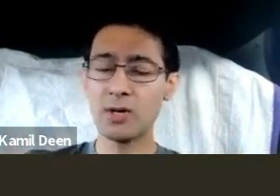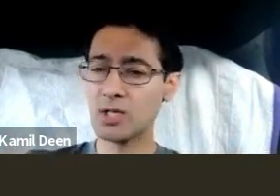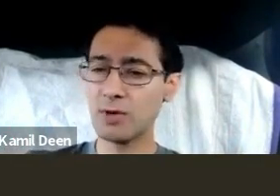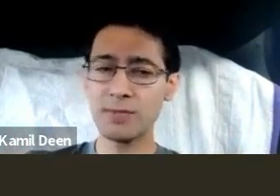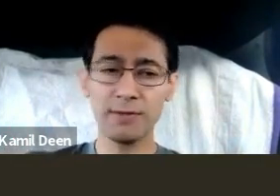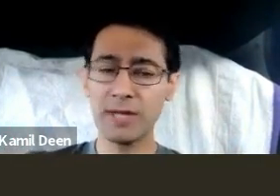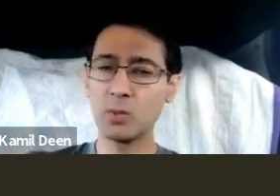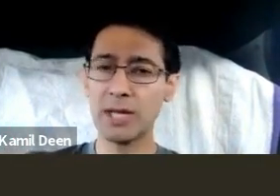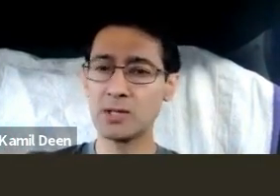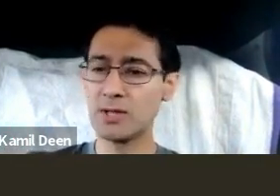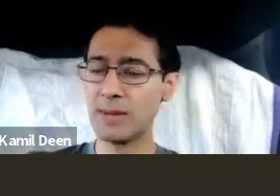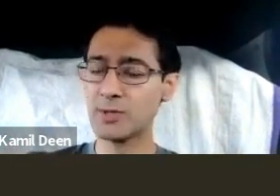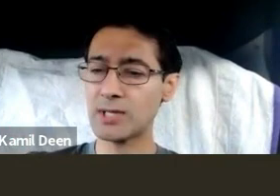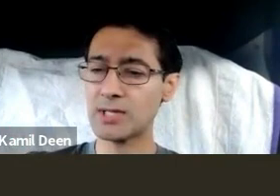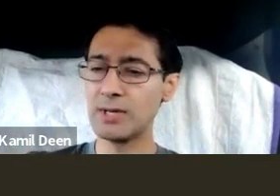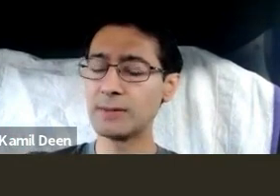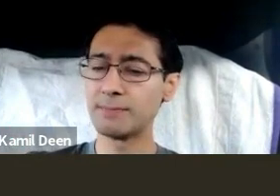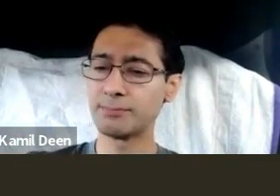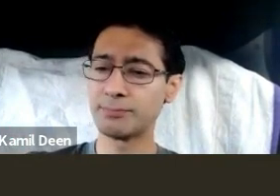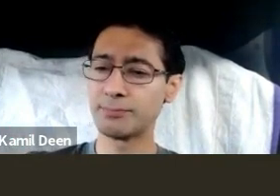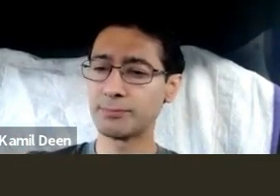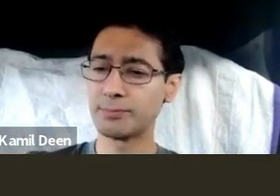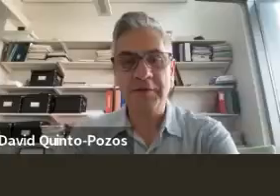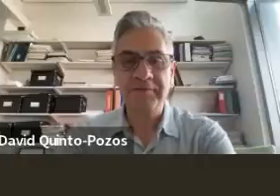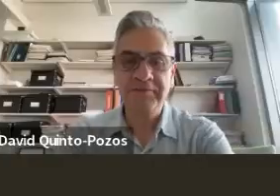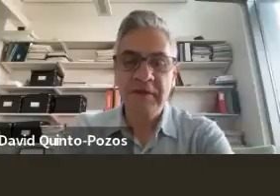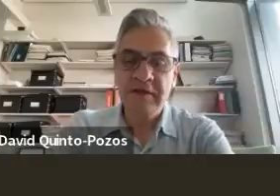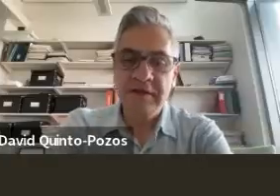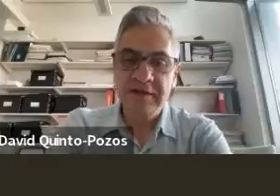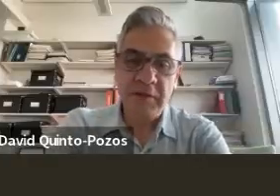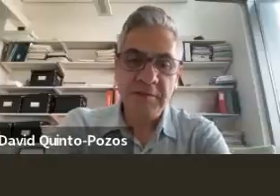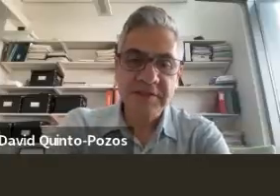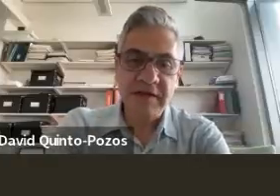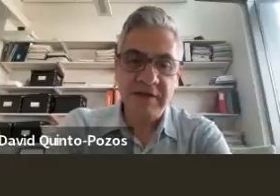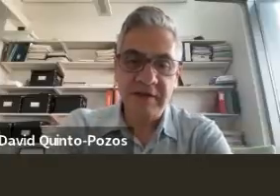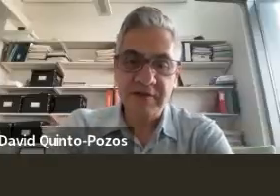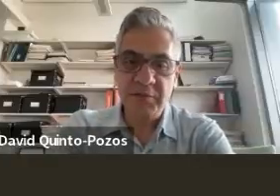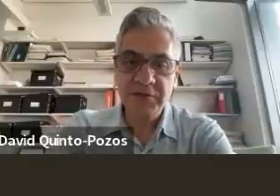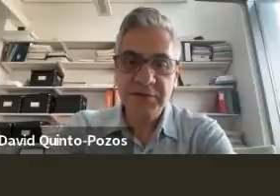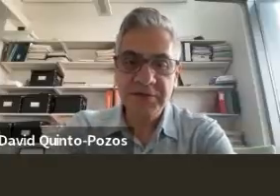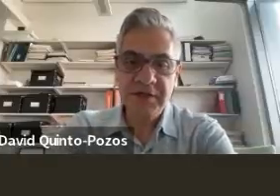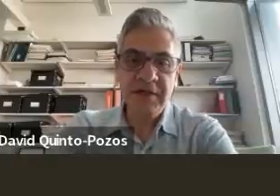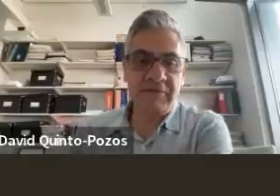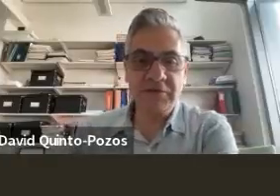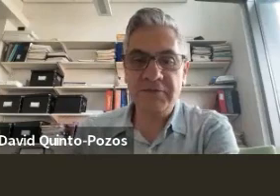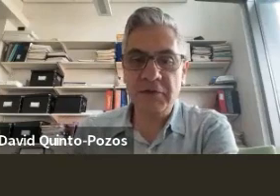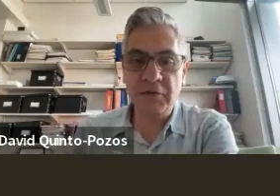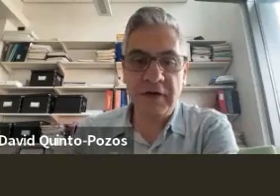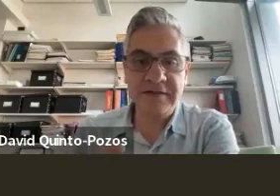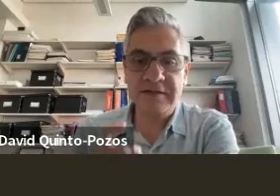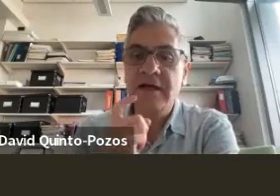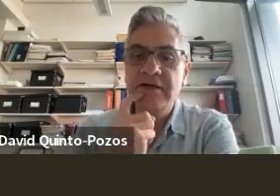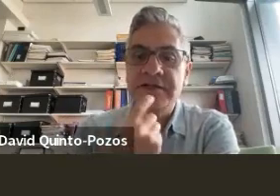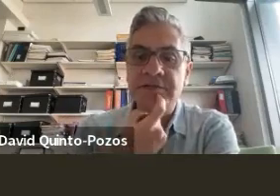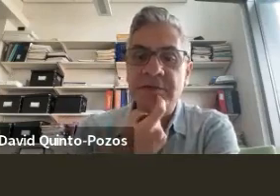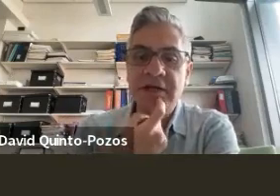an introduction for himself, and then we'll get into the abstracts. David? Sure. So my name is David Quinto-Pozos. For those of you who are